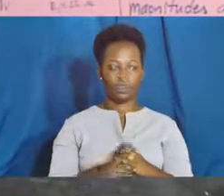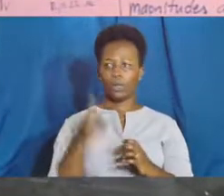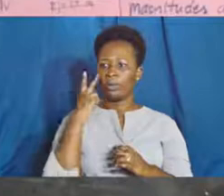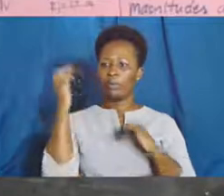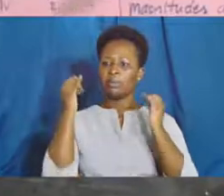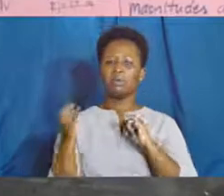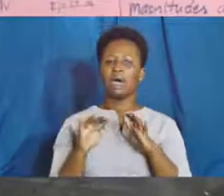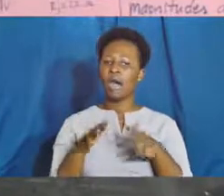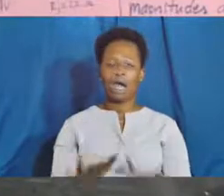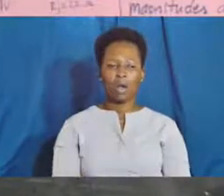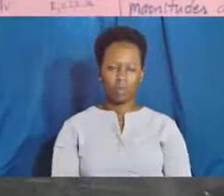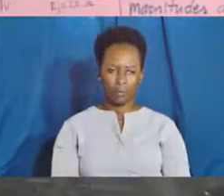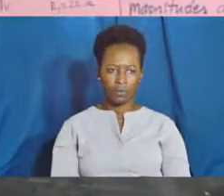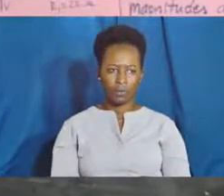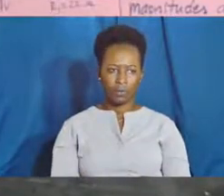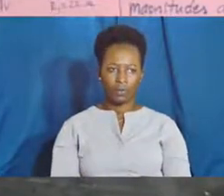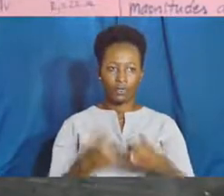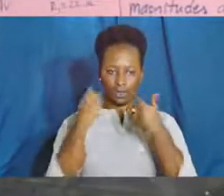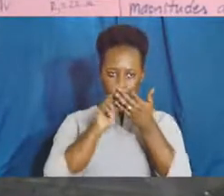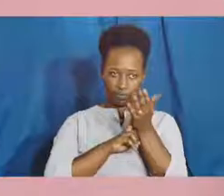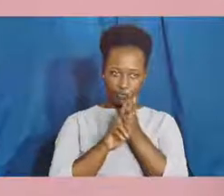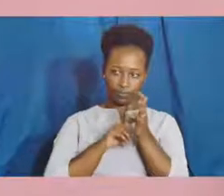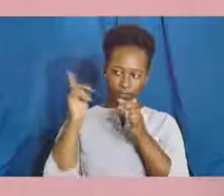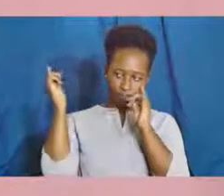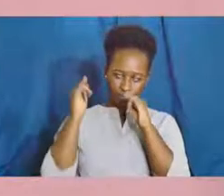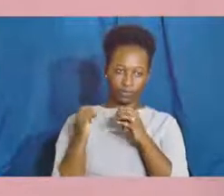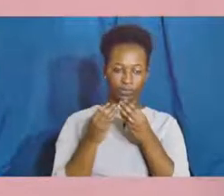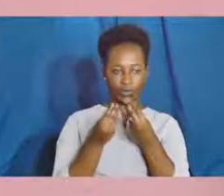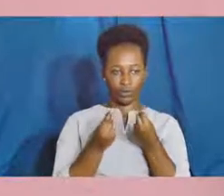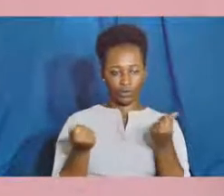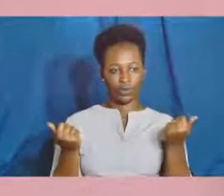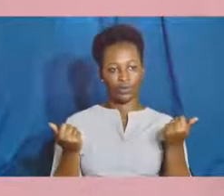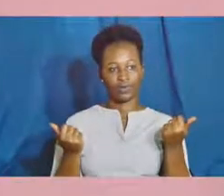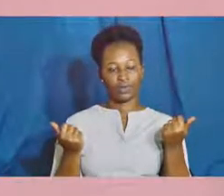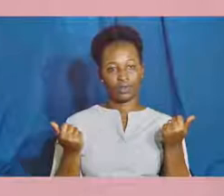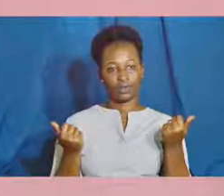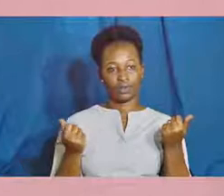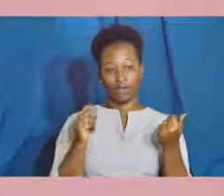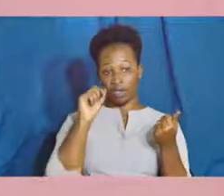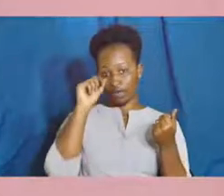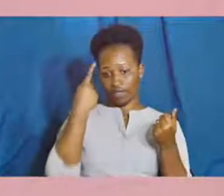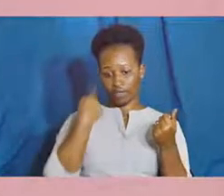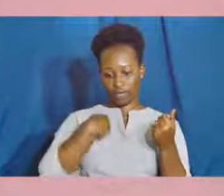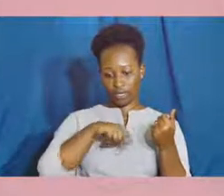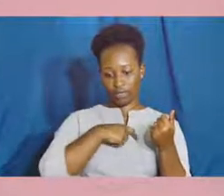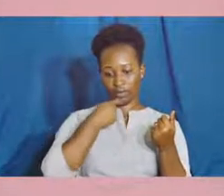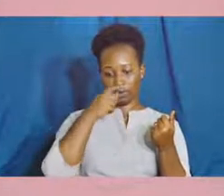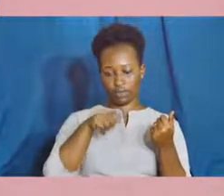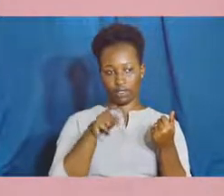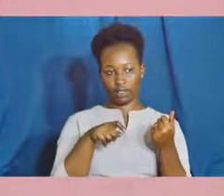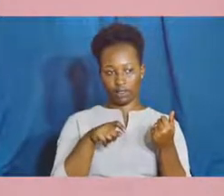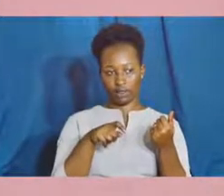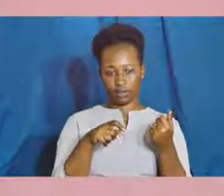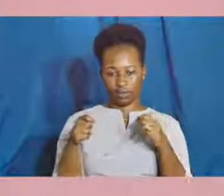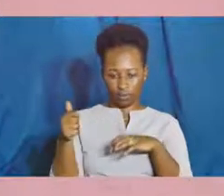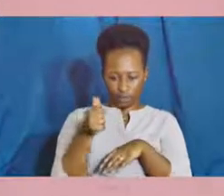diagram here. So then let's use this diagram to solve the... First, we need now to just to